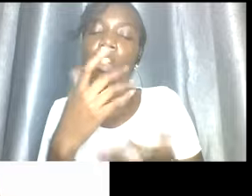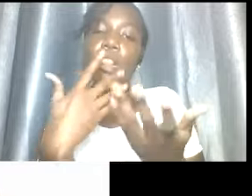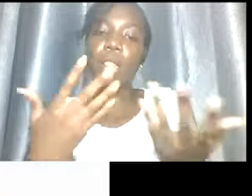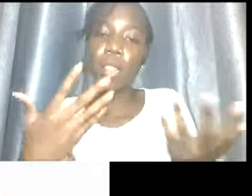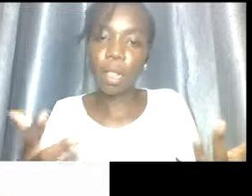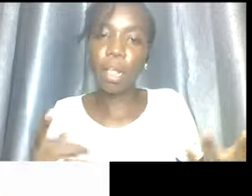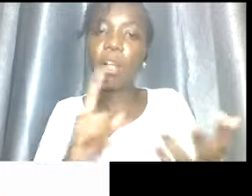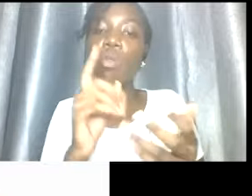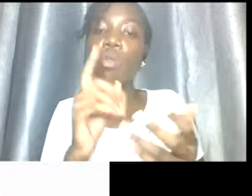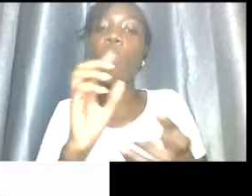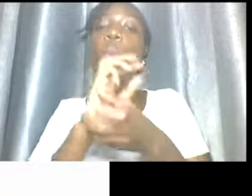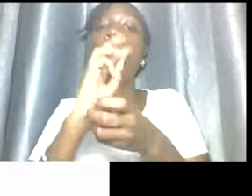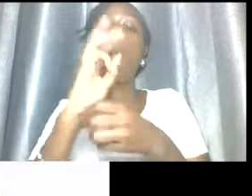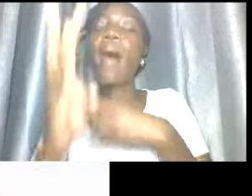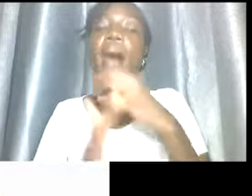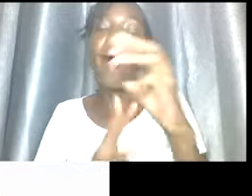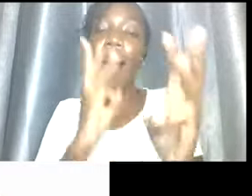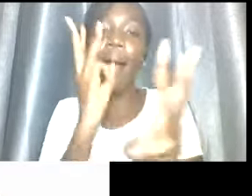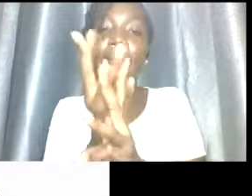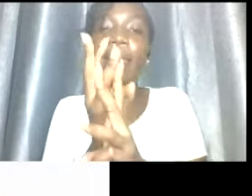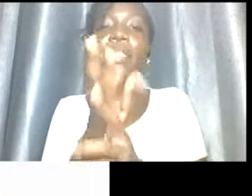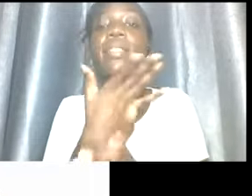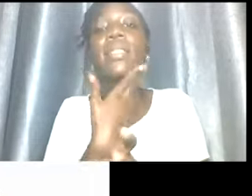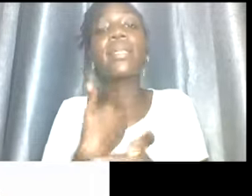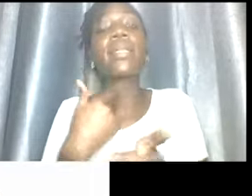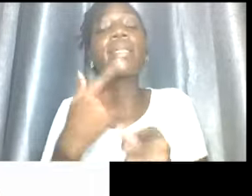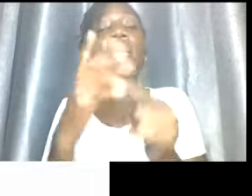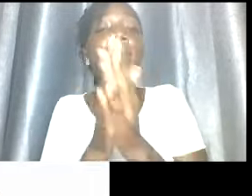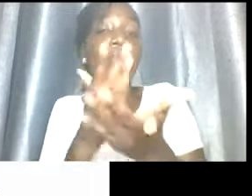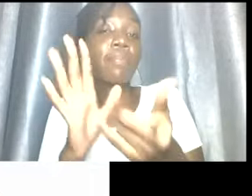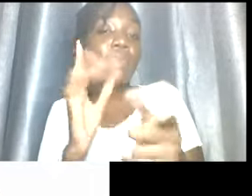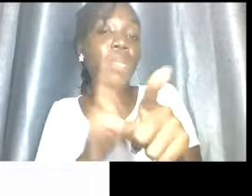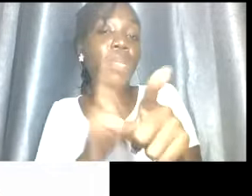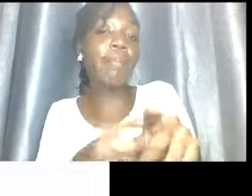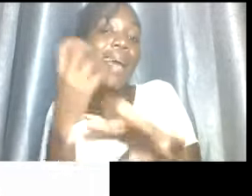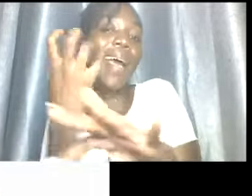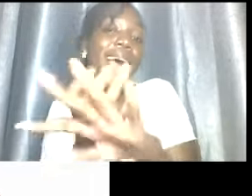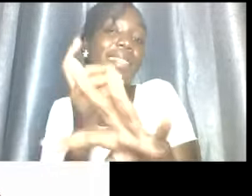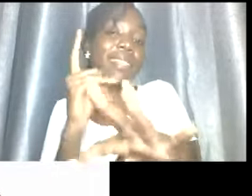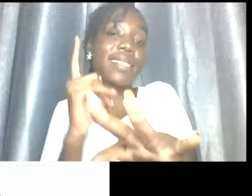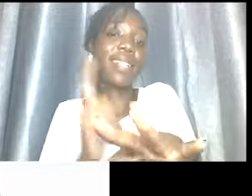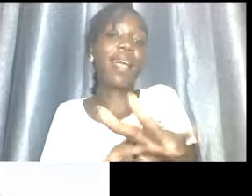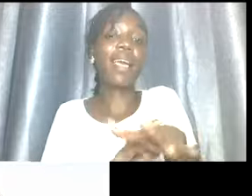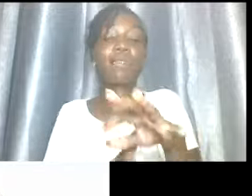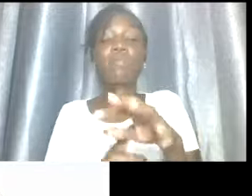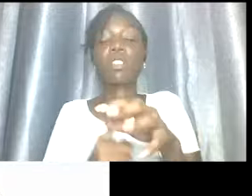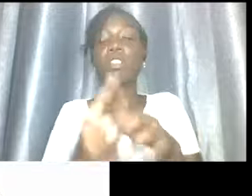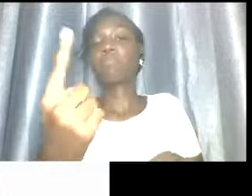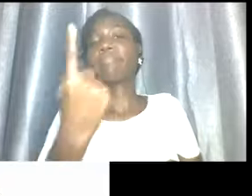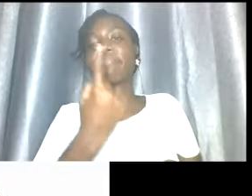it. Sometimes these hard times come along to help us